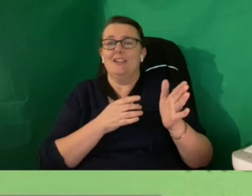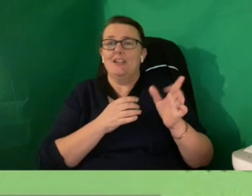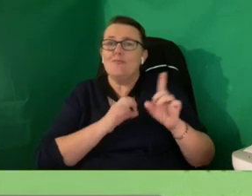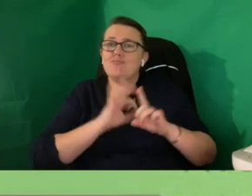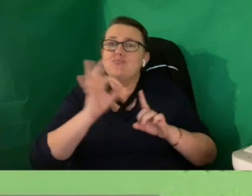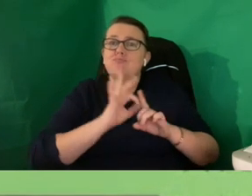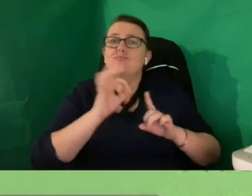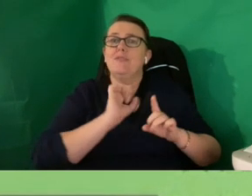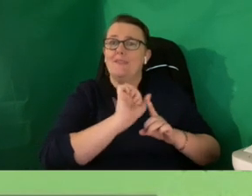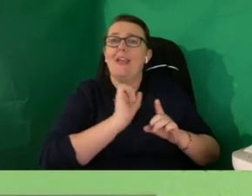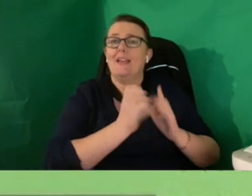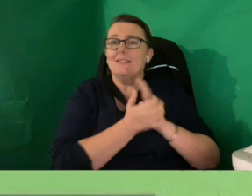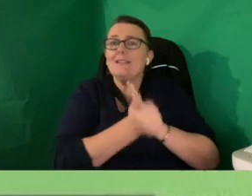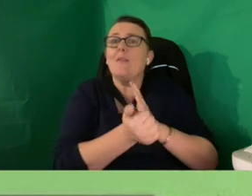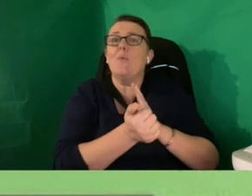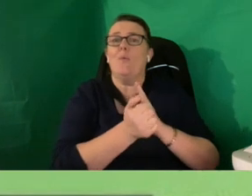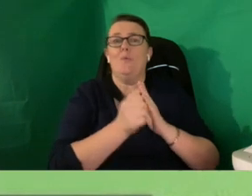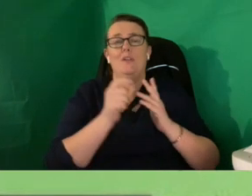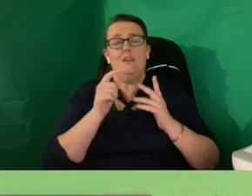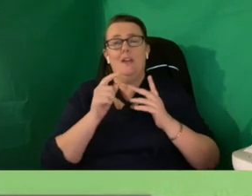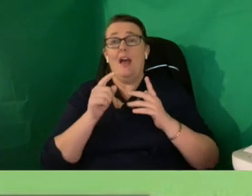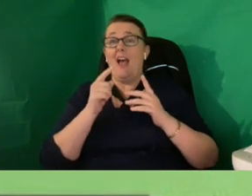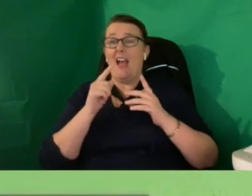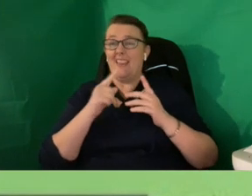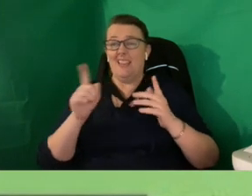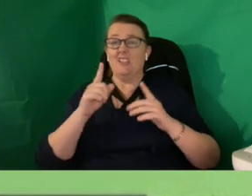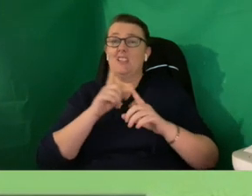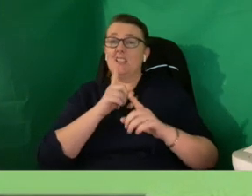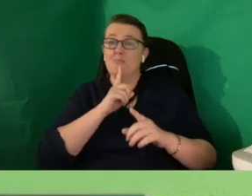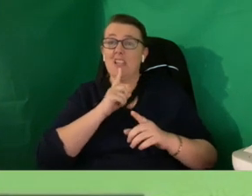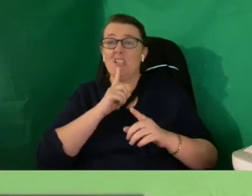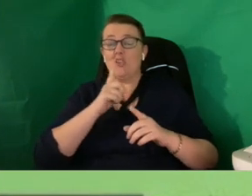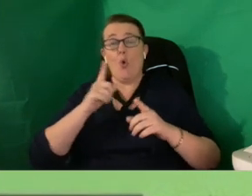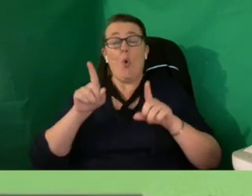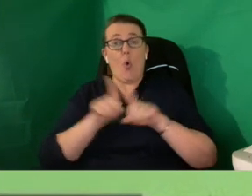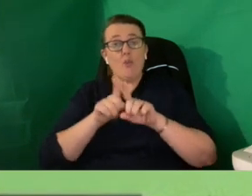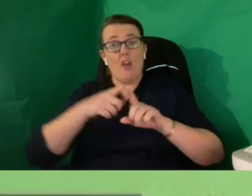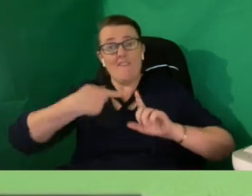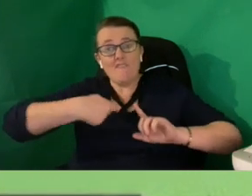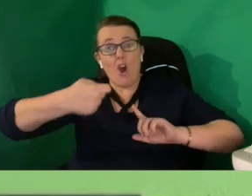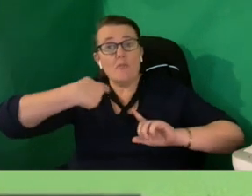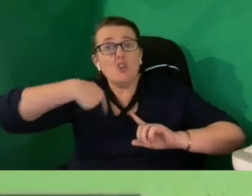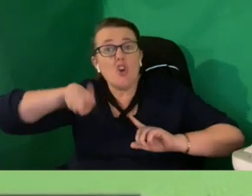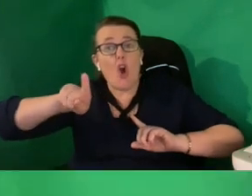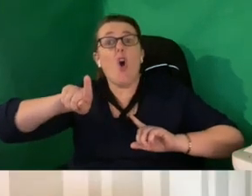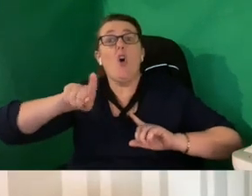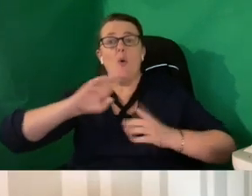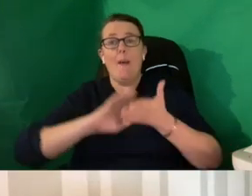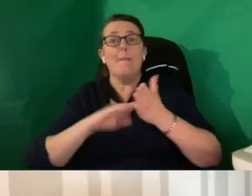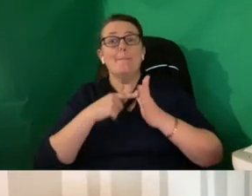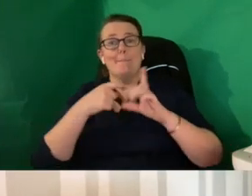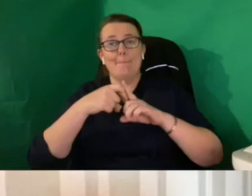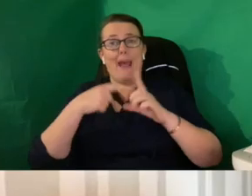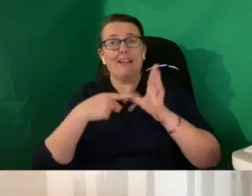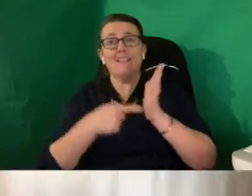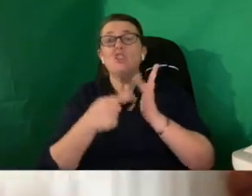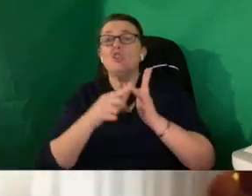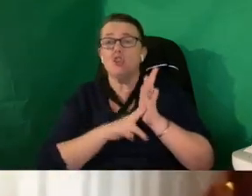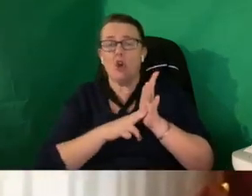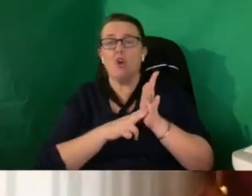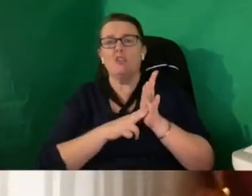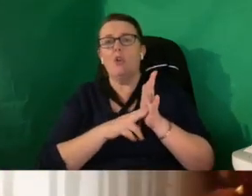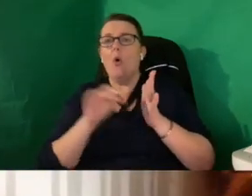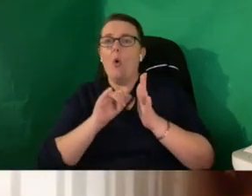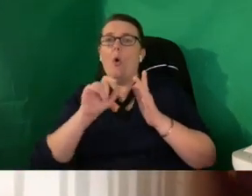asked to attend Makaton workshops, which I think nowadays is known as keyword sign. That was also a godsend, because back